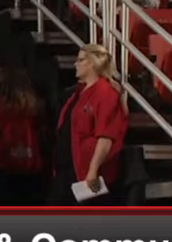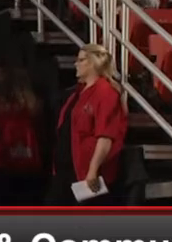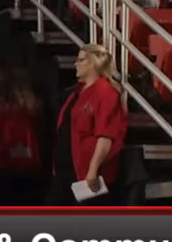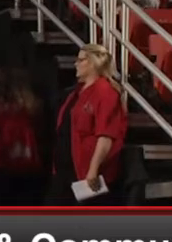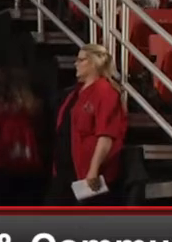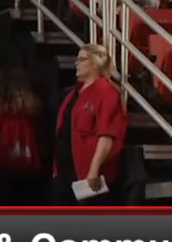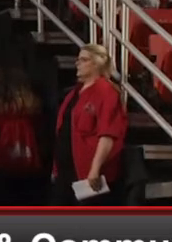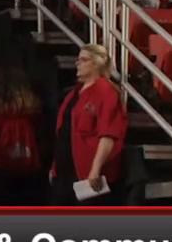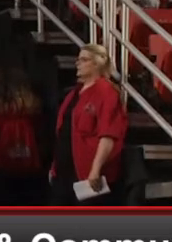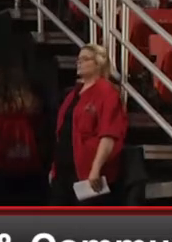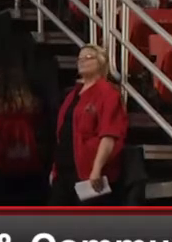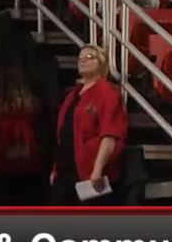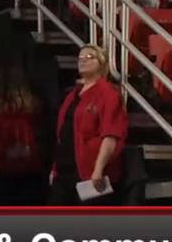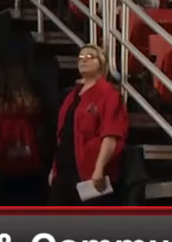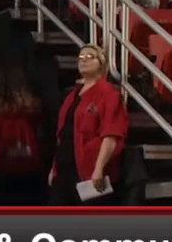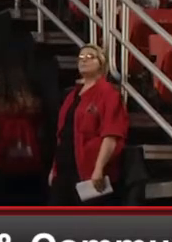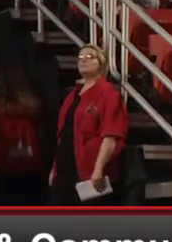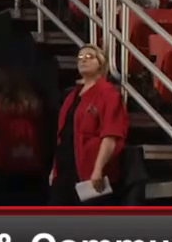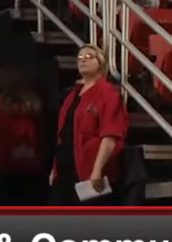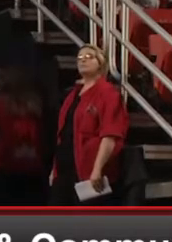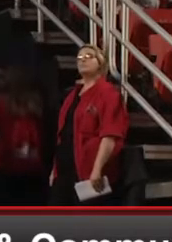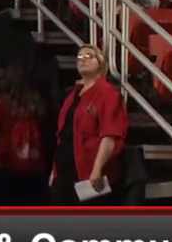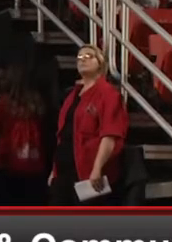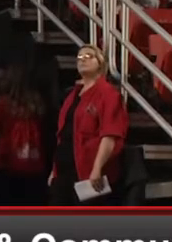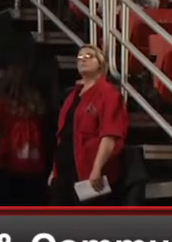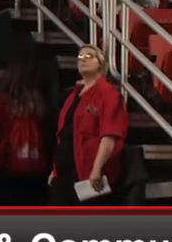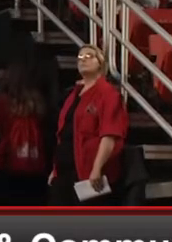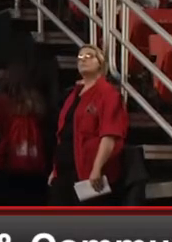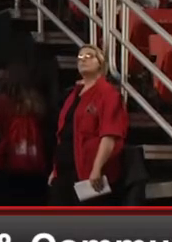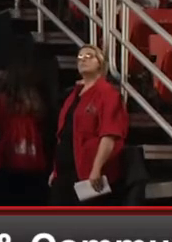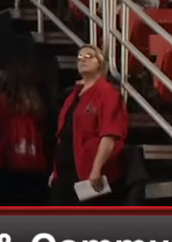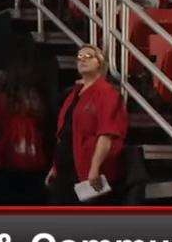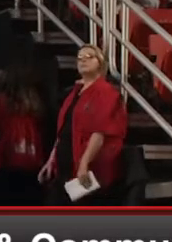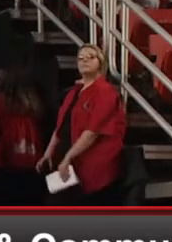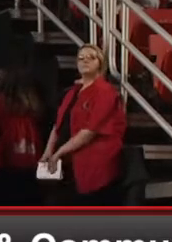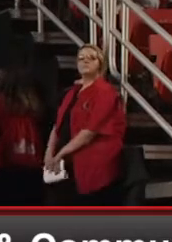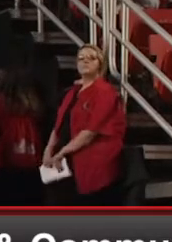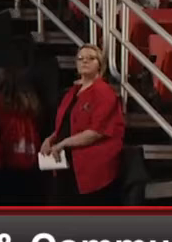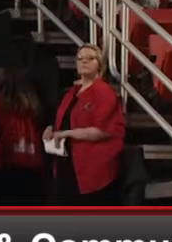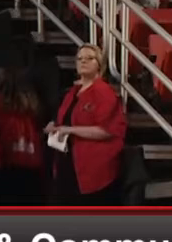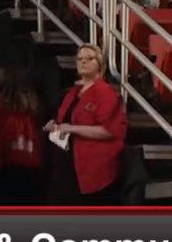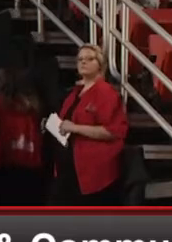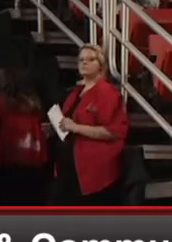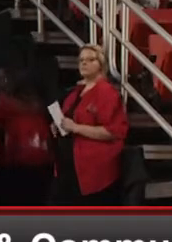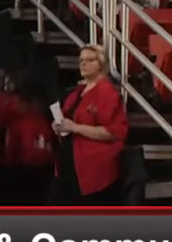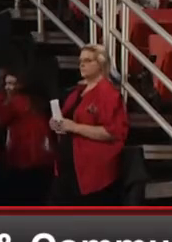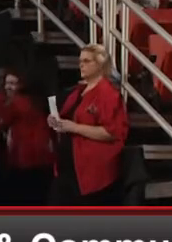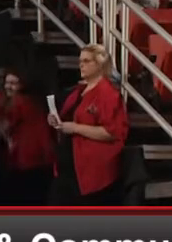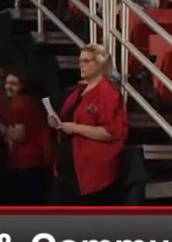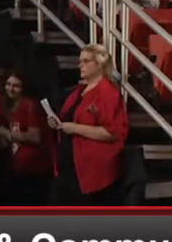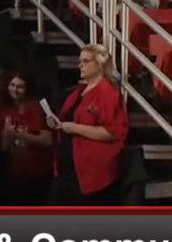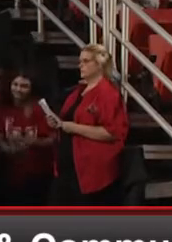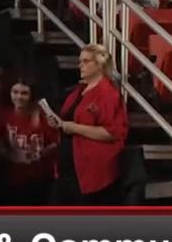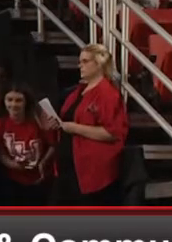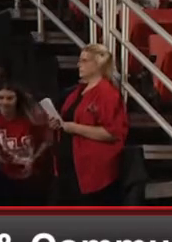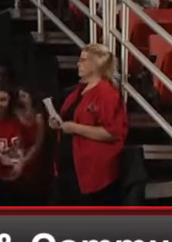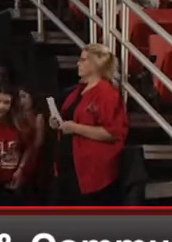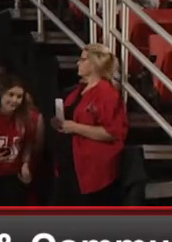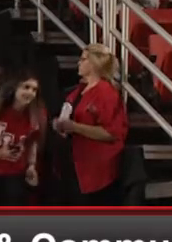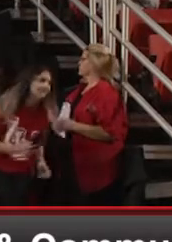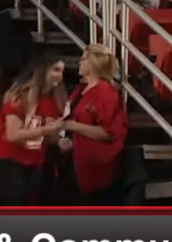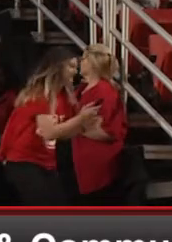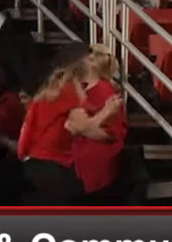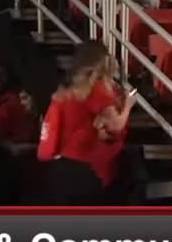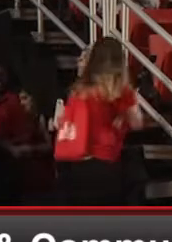Junior College transformed from Lamar College to Lamar State College of Technology, focusing on engineering and